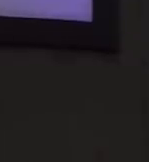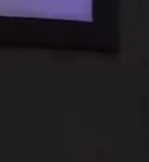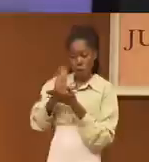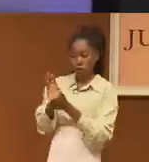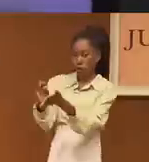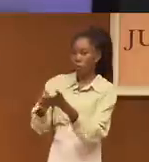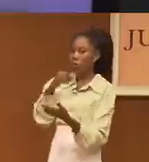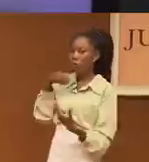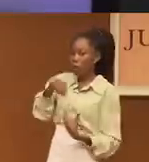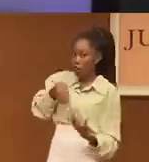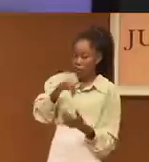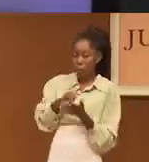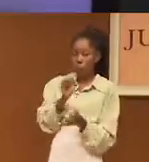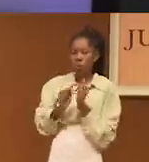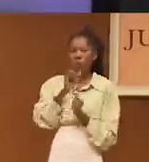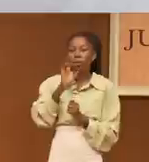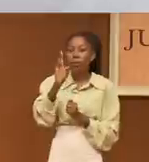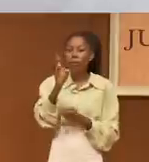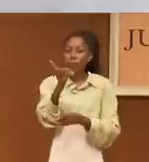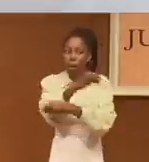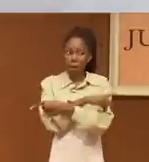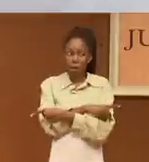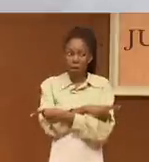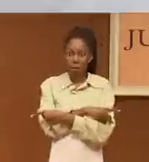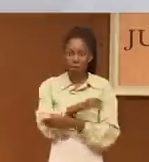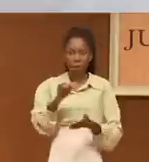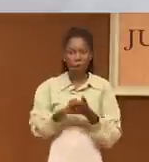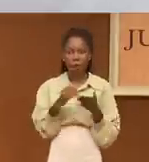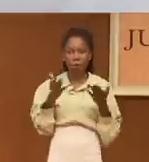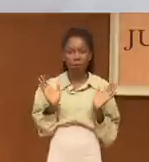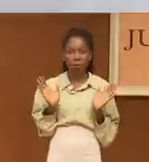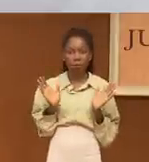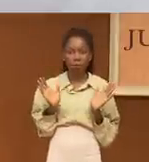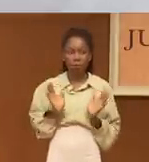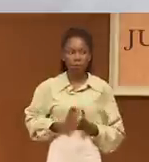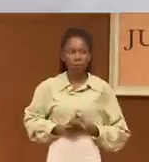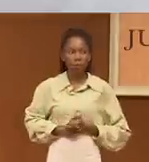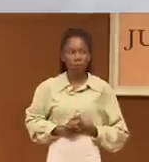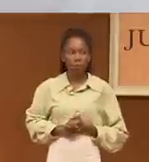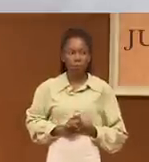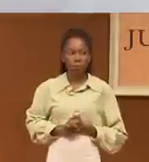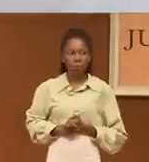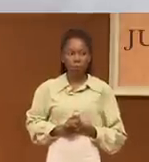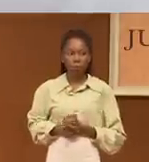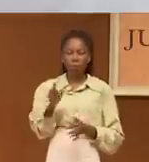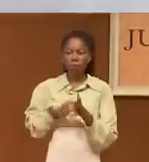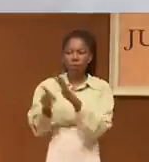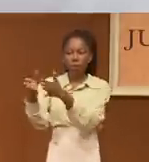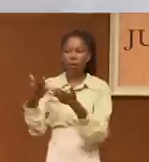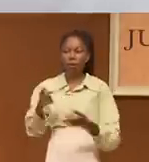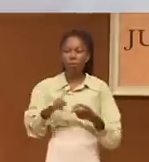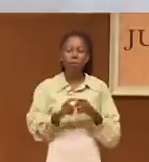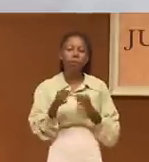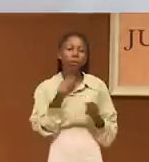the 7 days notice. Yes. And that is all your claim. That's all. Okay. So what do you have to say to